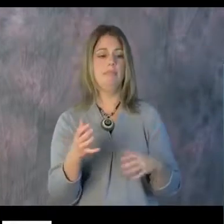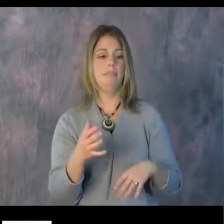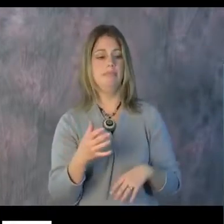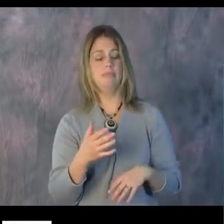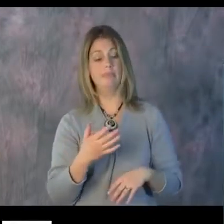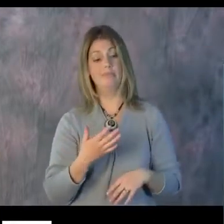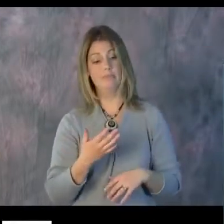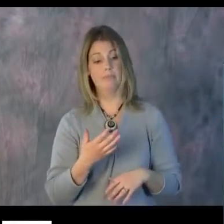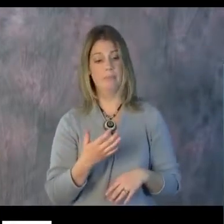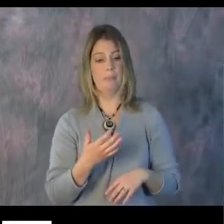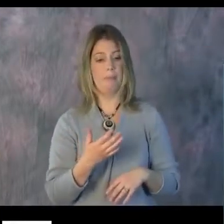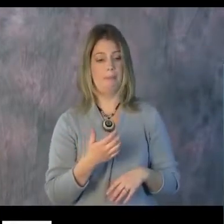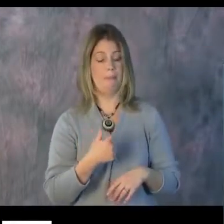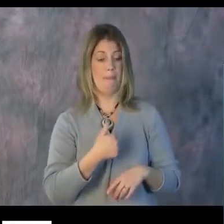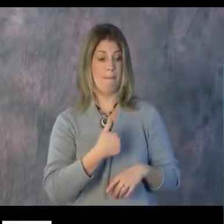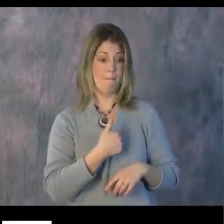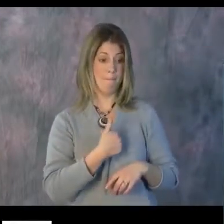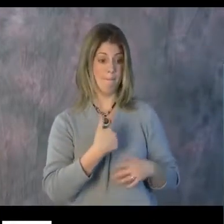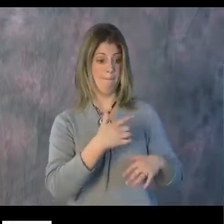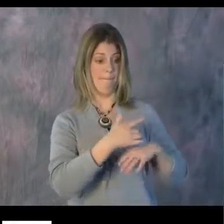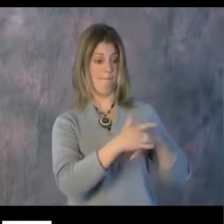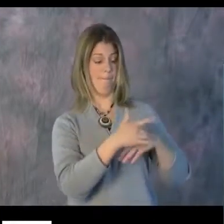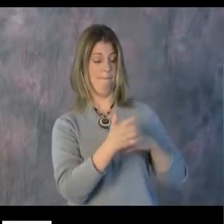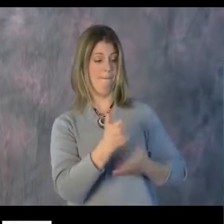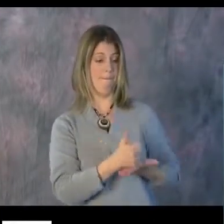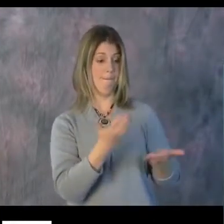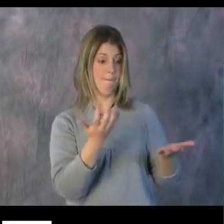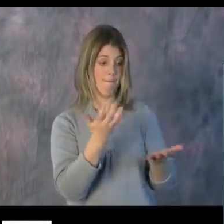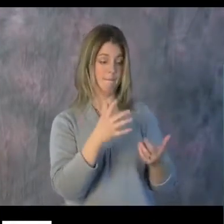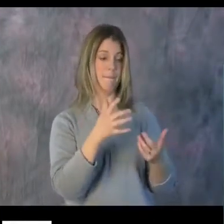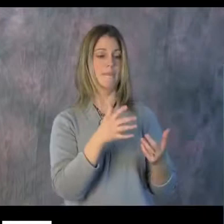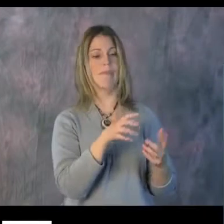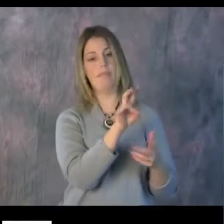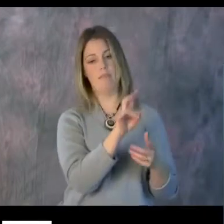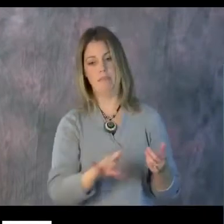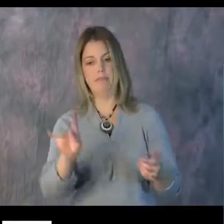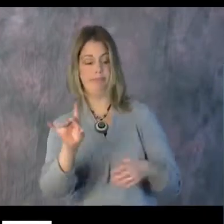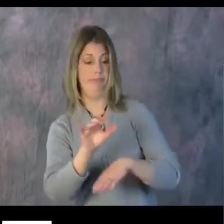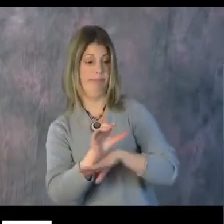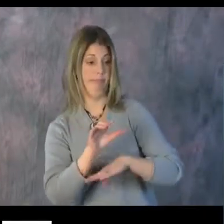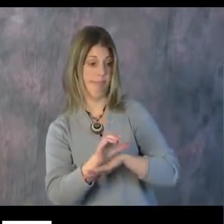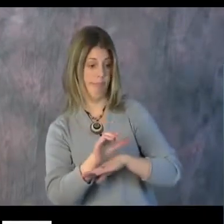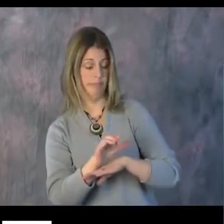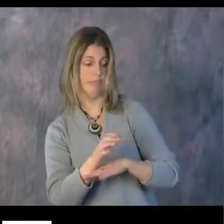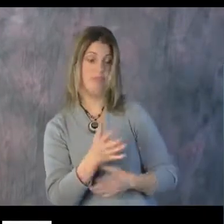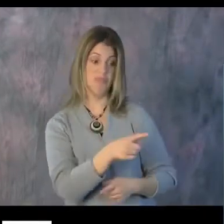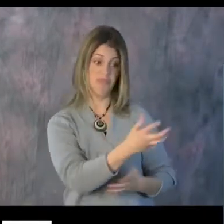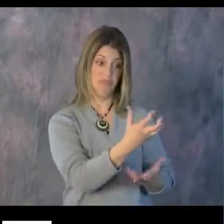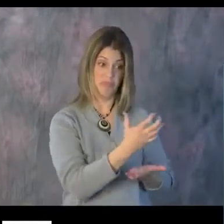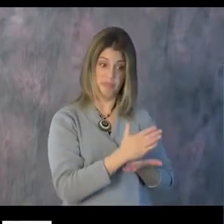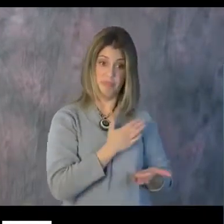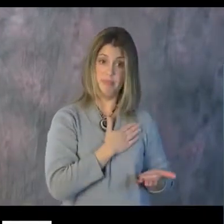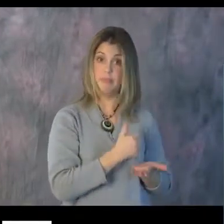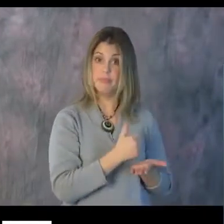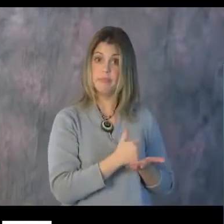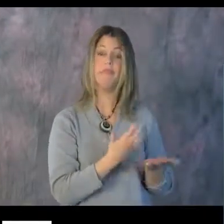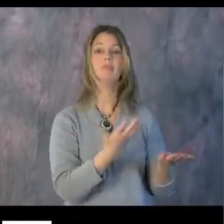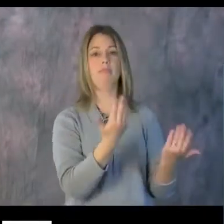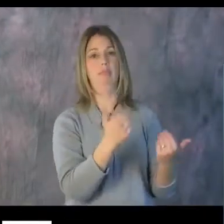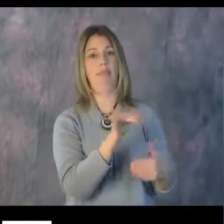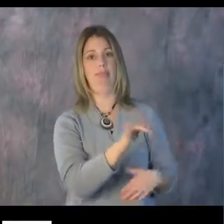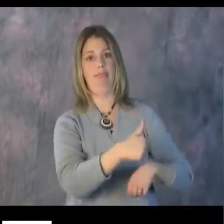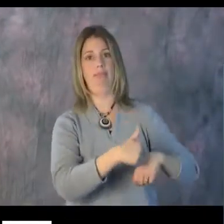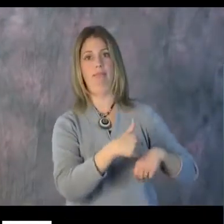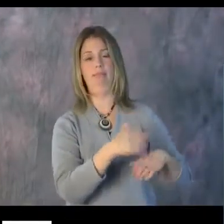could even say, I'm available to help you between a certain